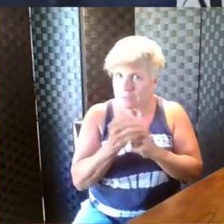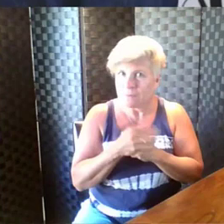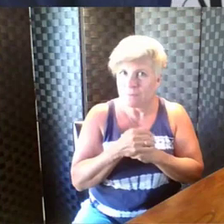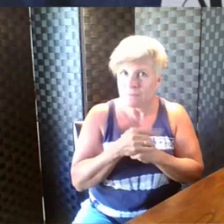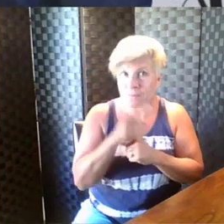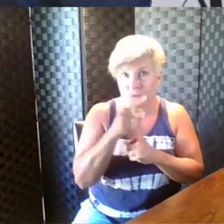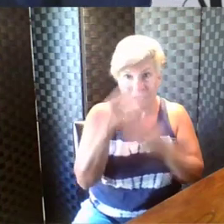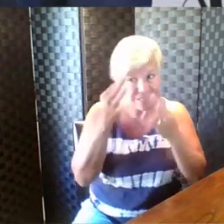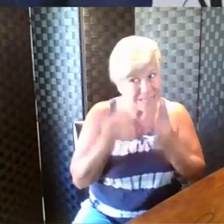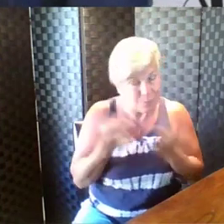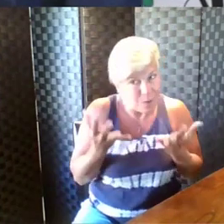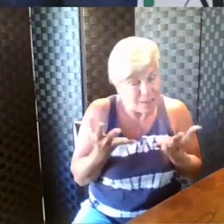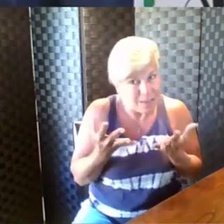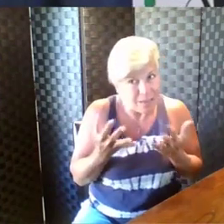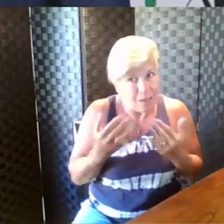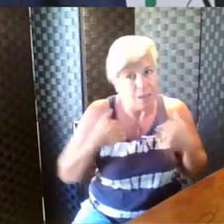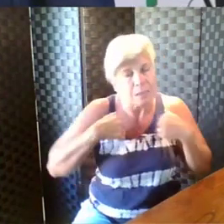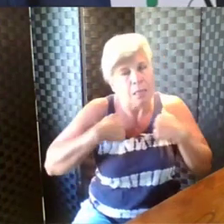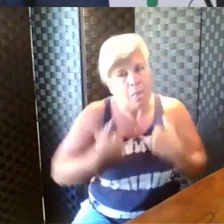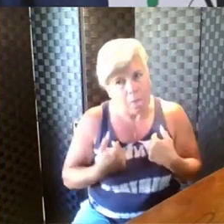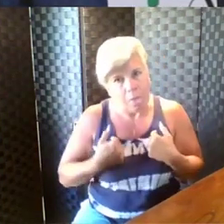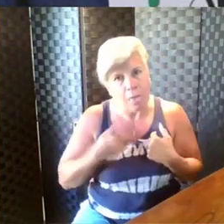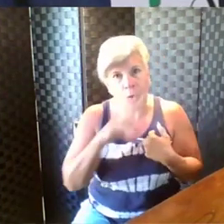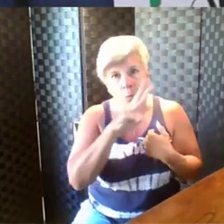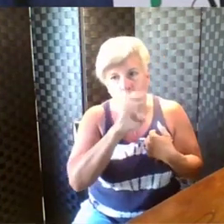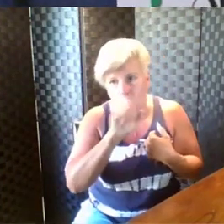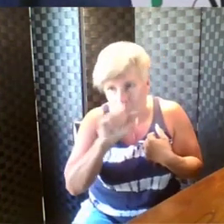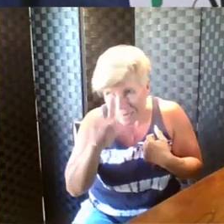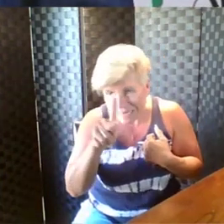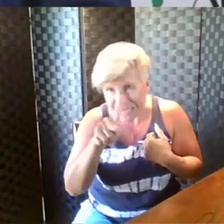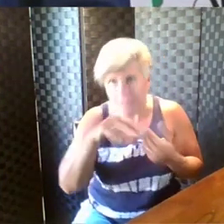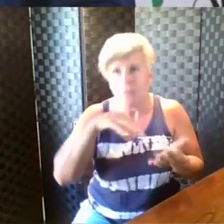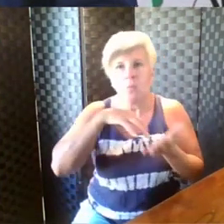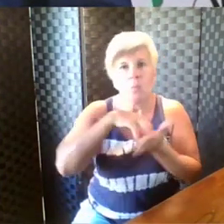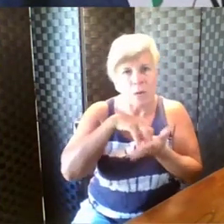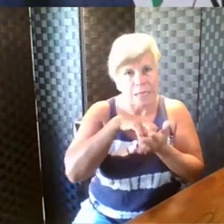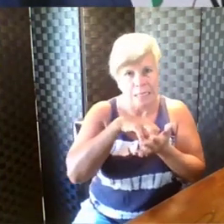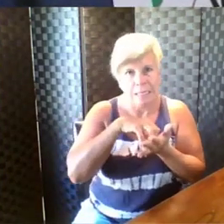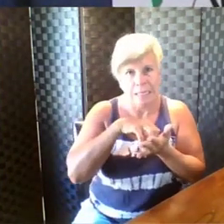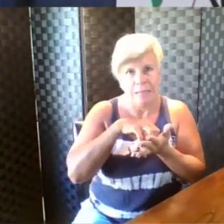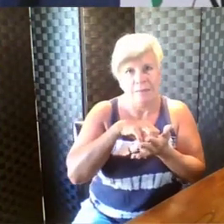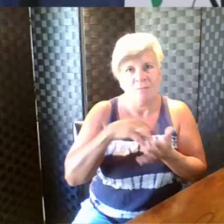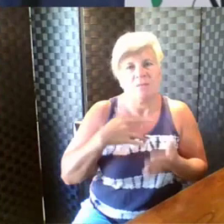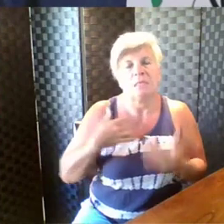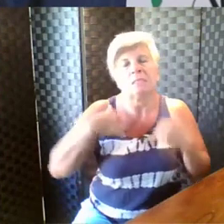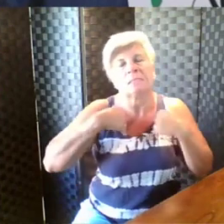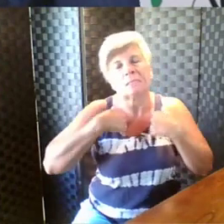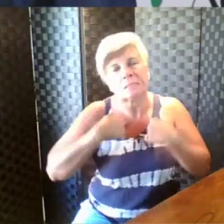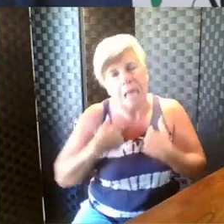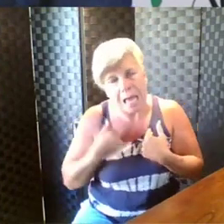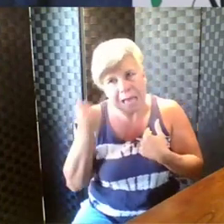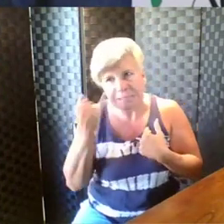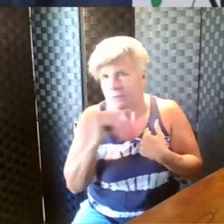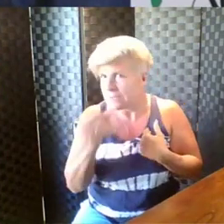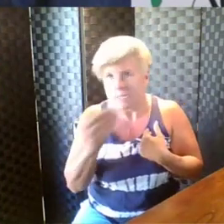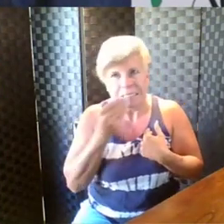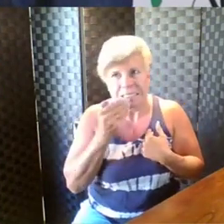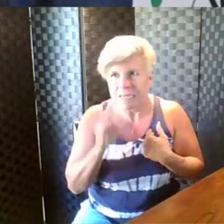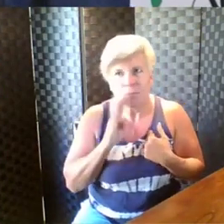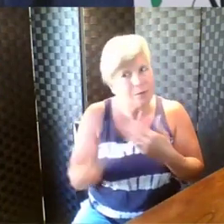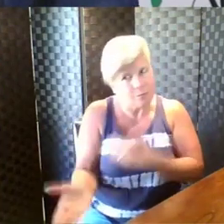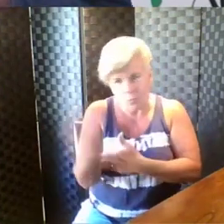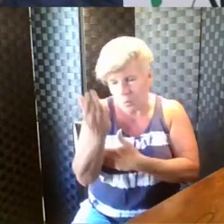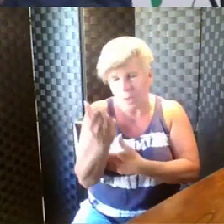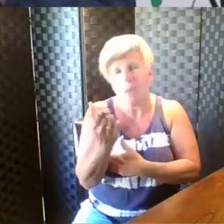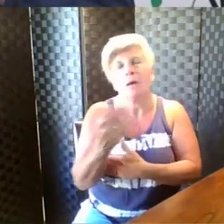If you chose W-E-A-K, you are correct. W-E-A-K is talking about feeling tired. And I know if I don't have breakfast in